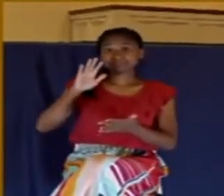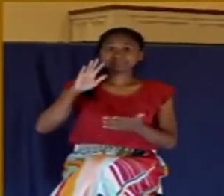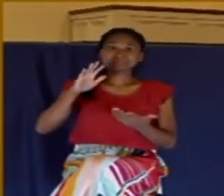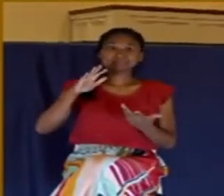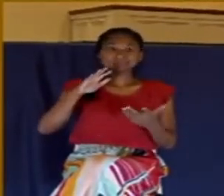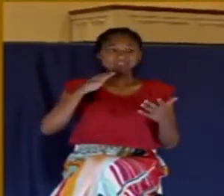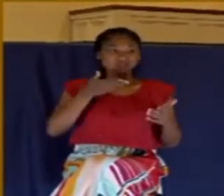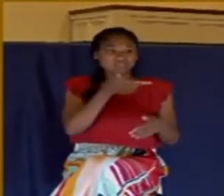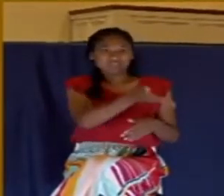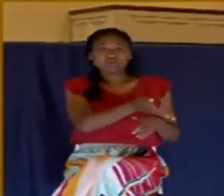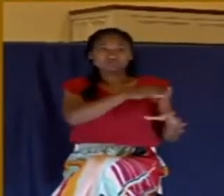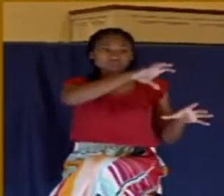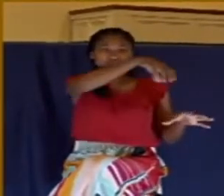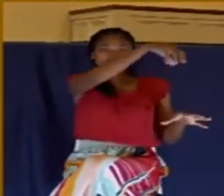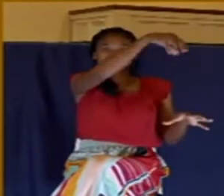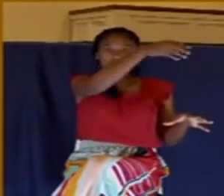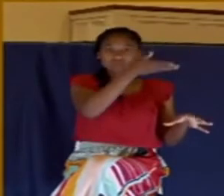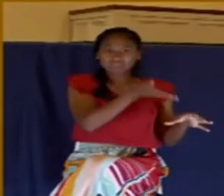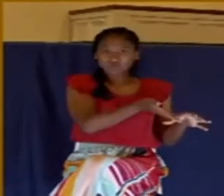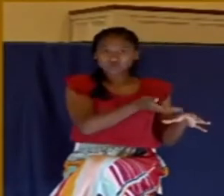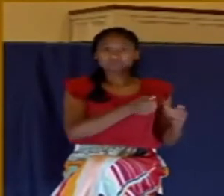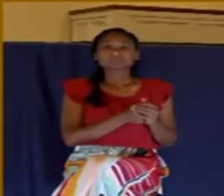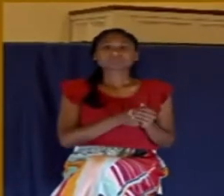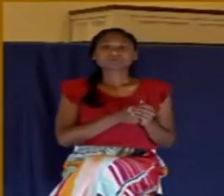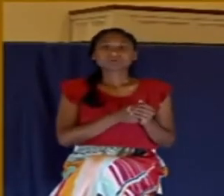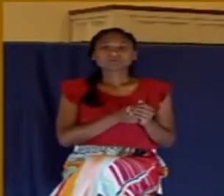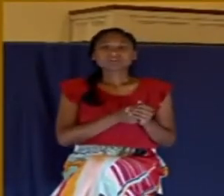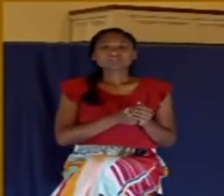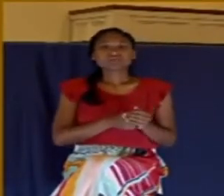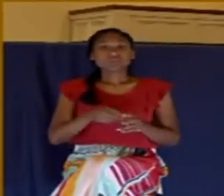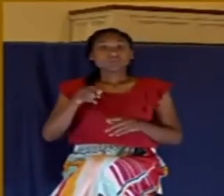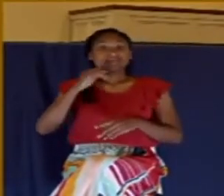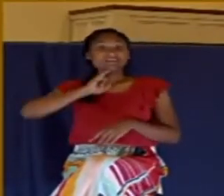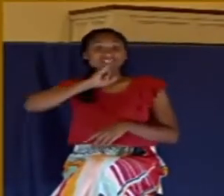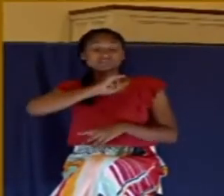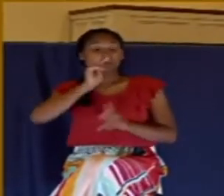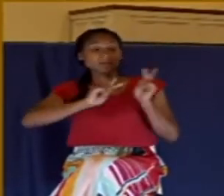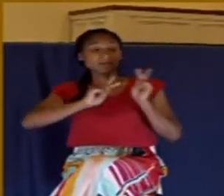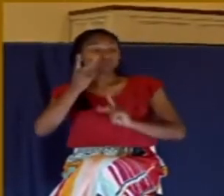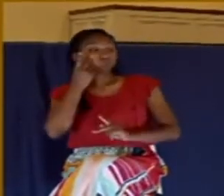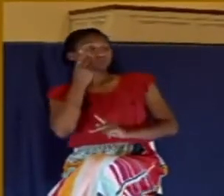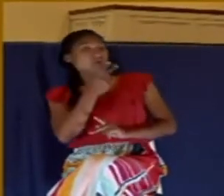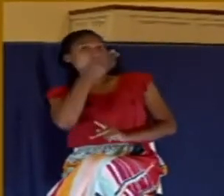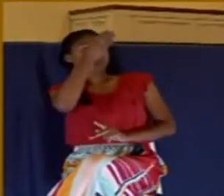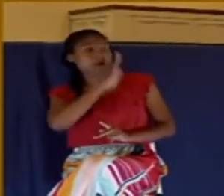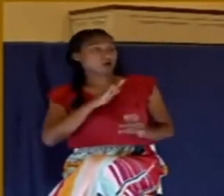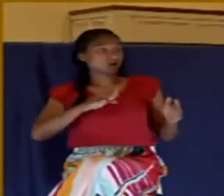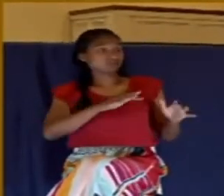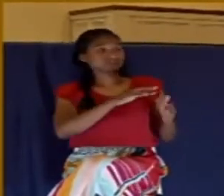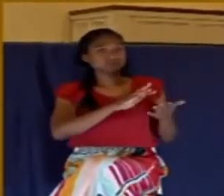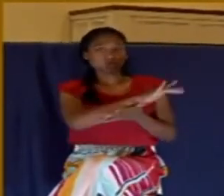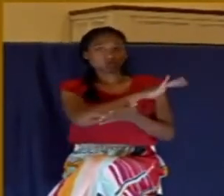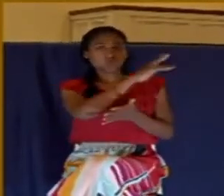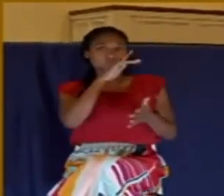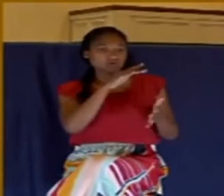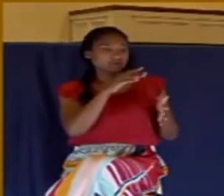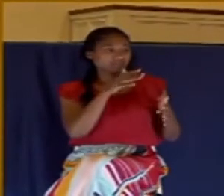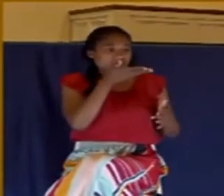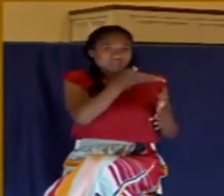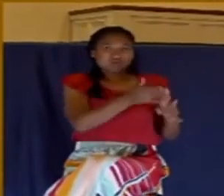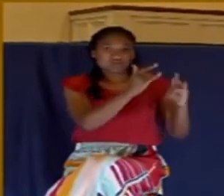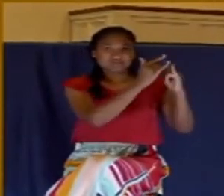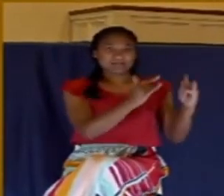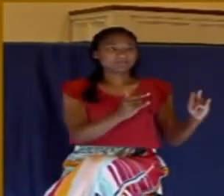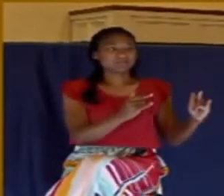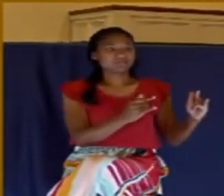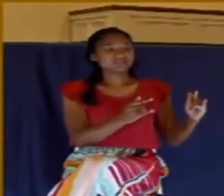the tabernacle by tribes? When they saw that glory hover over the tabernacle, what did they say? God's home. God's